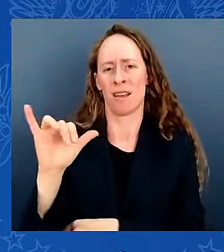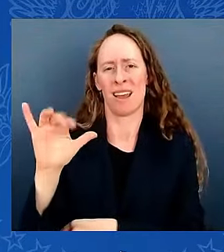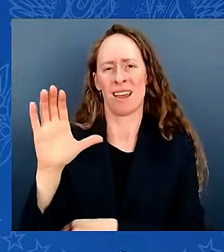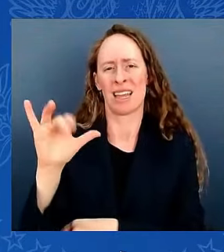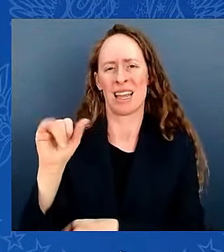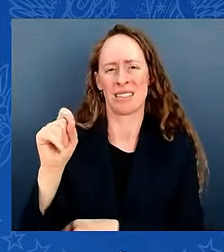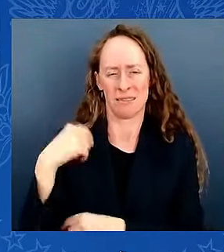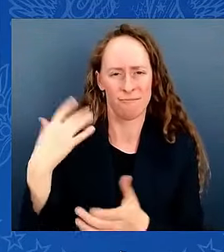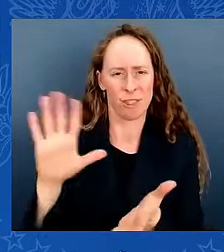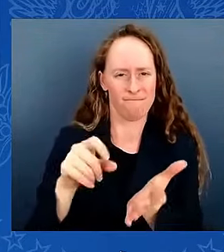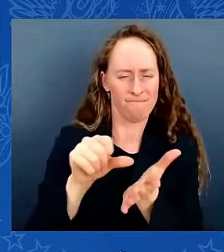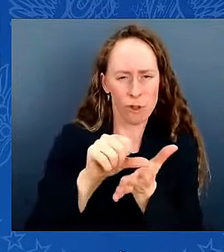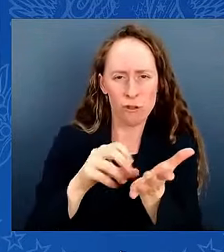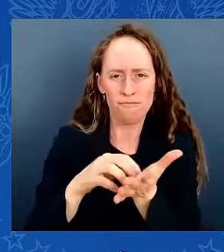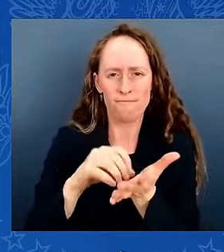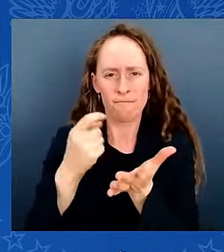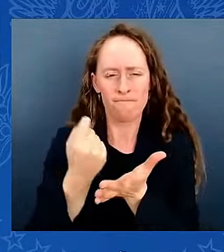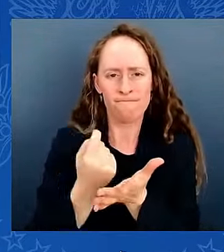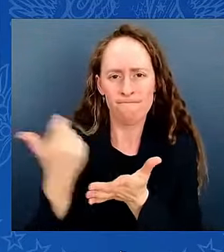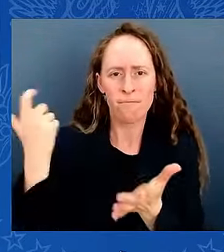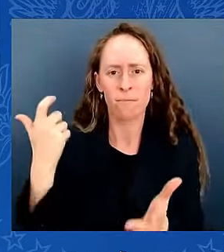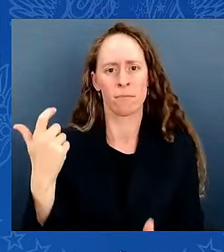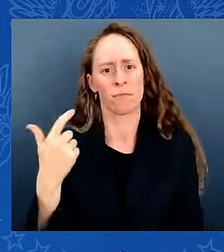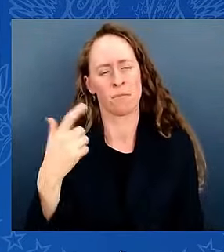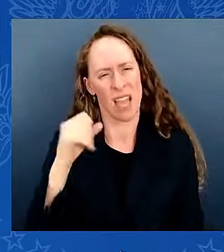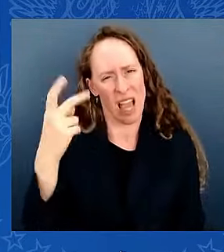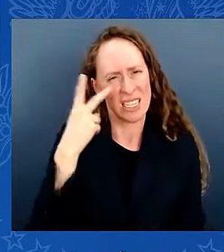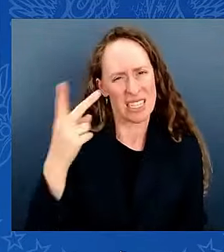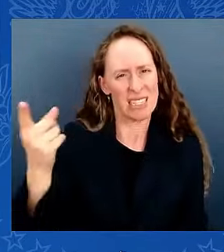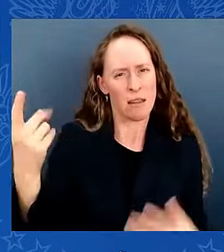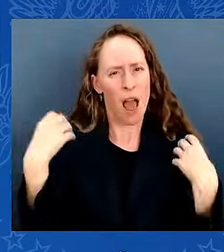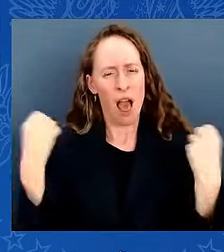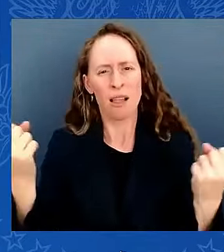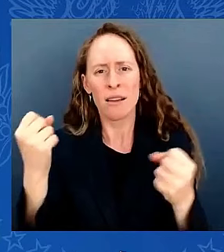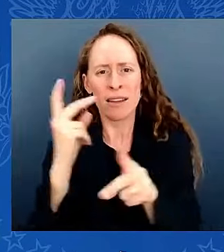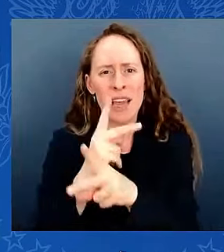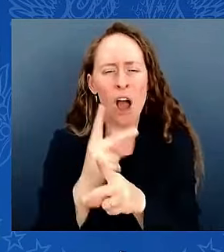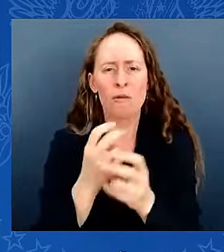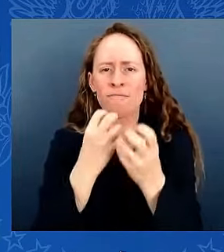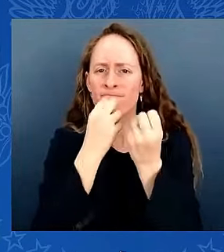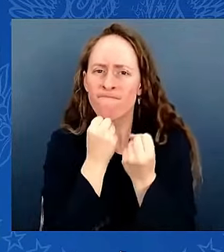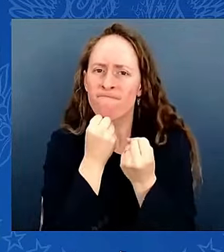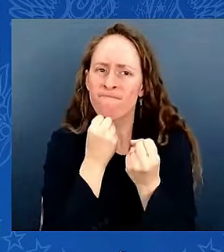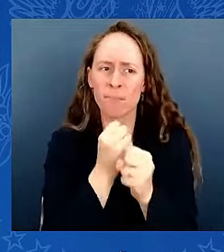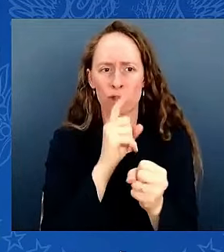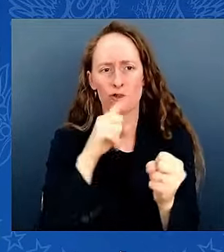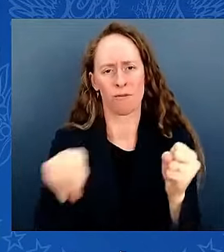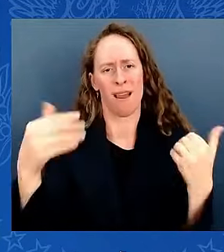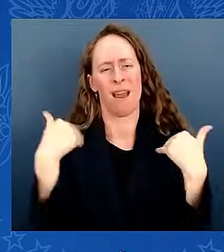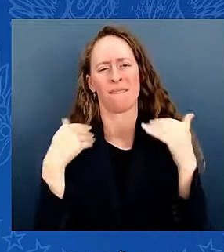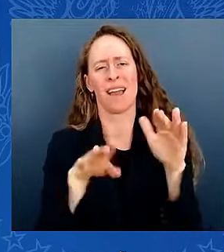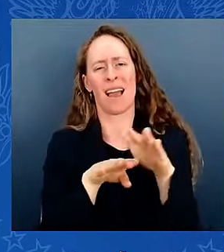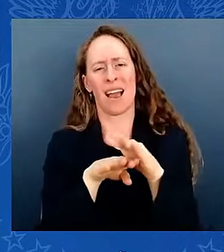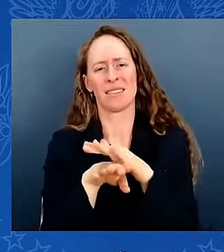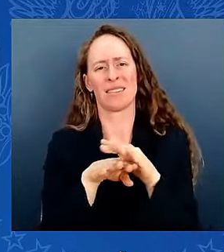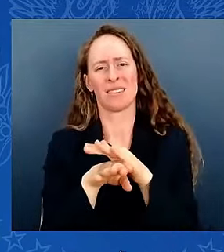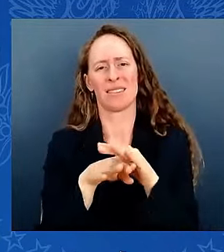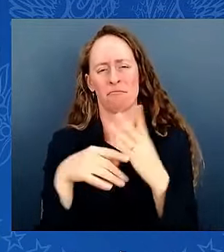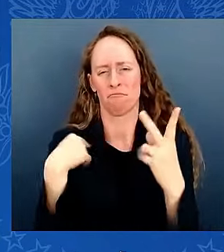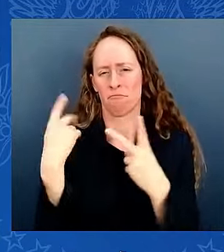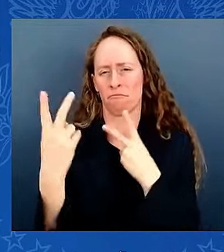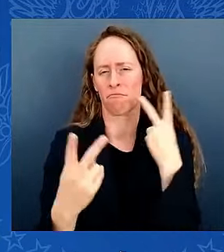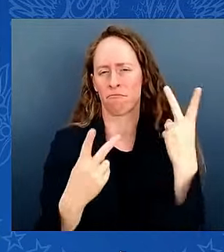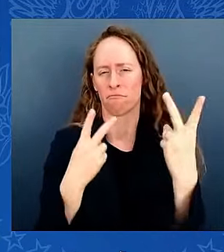accessible and protecting our rights is something that brings me comfort. It's that kind of leadership that ensures that the next generation of Black women like